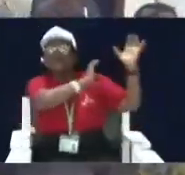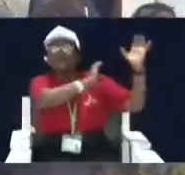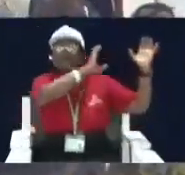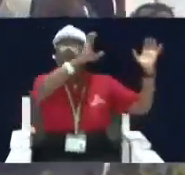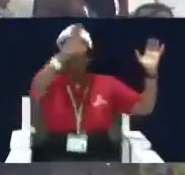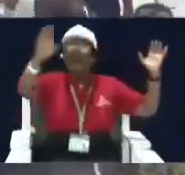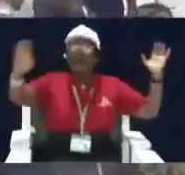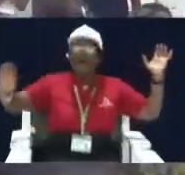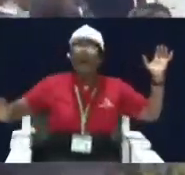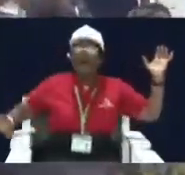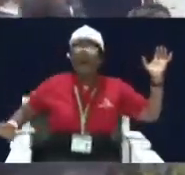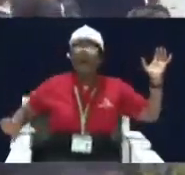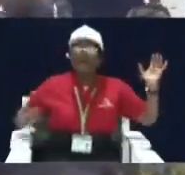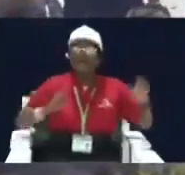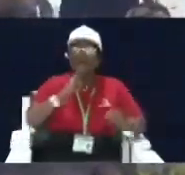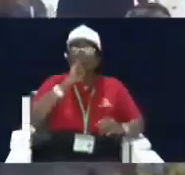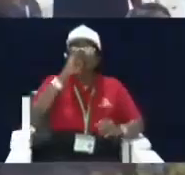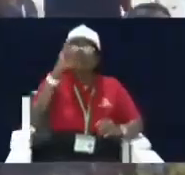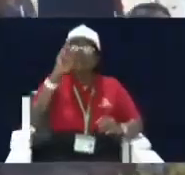Jesus Christ